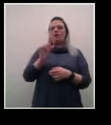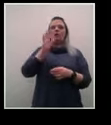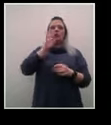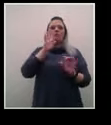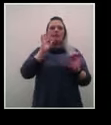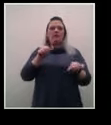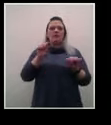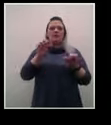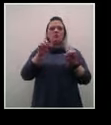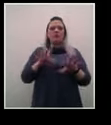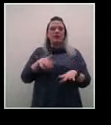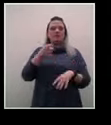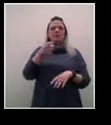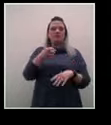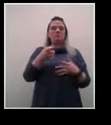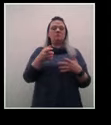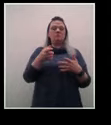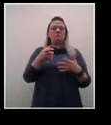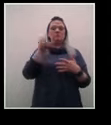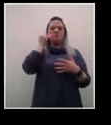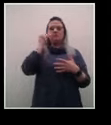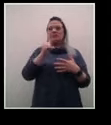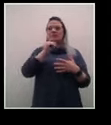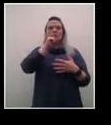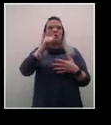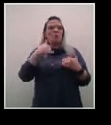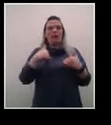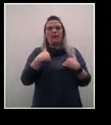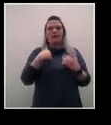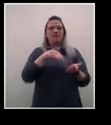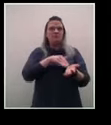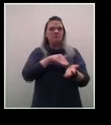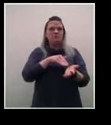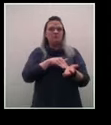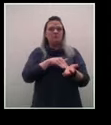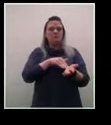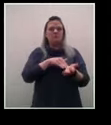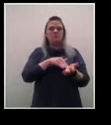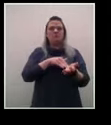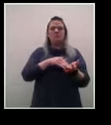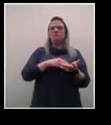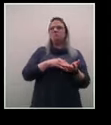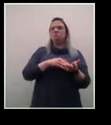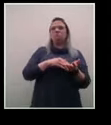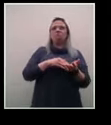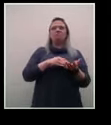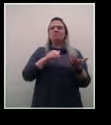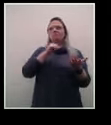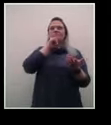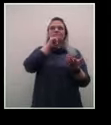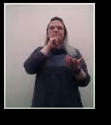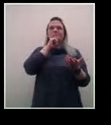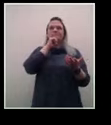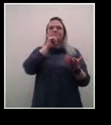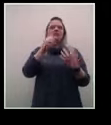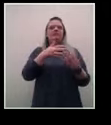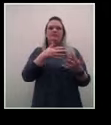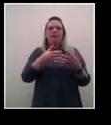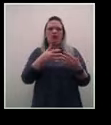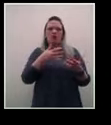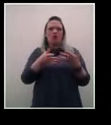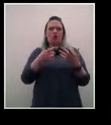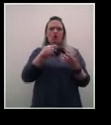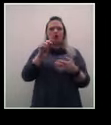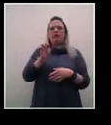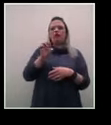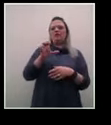to test you, and if you do not have a healthcare provider, that is not a barrier to testing, and the Erie County Health Department will